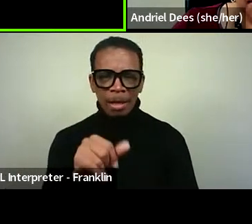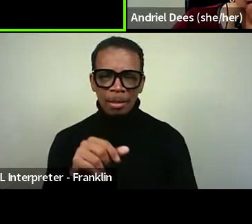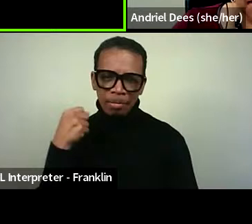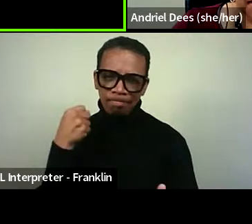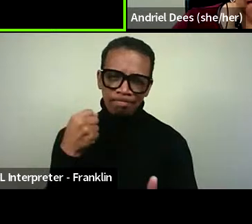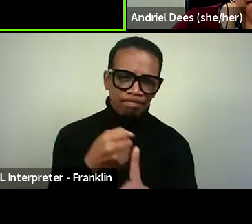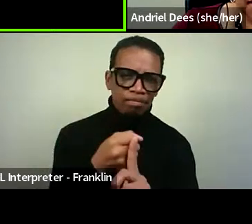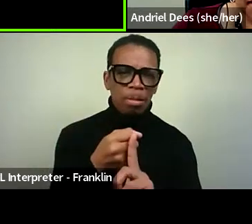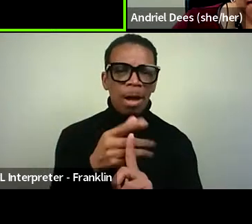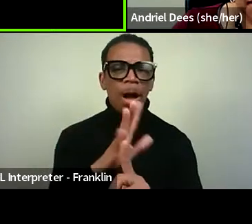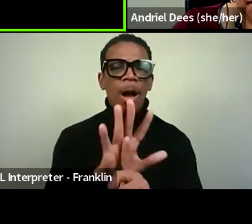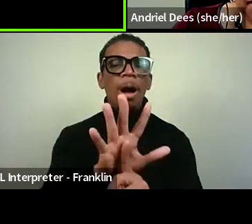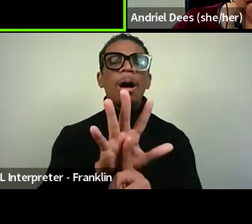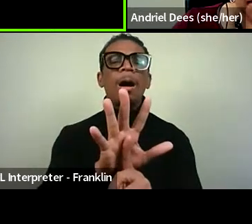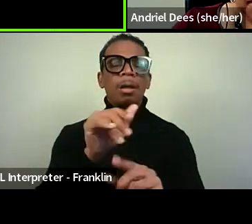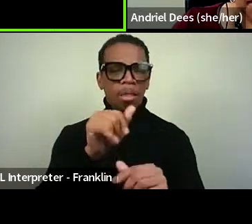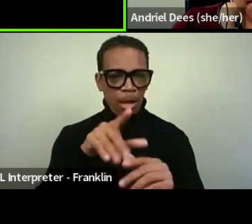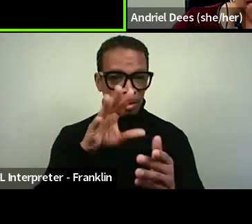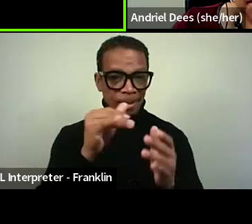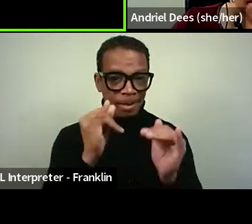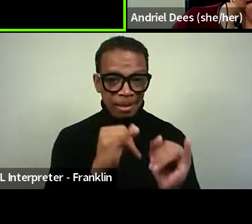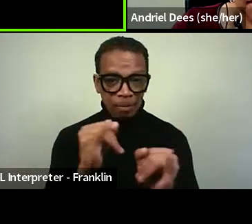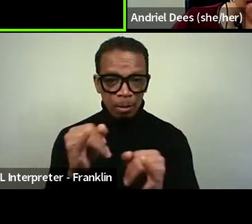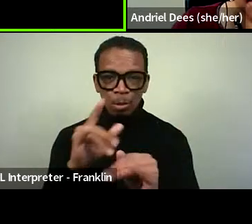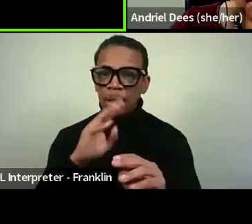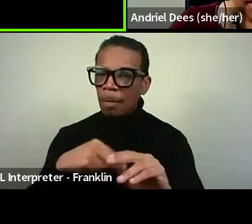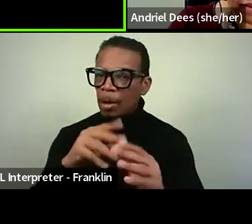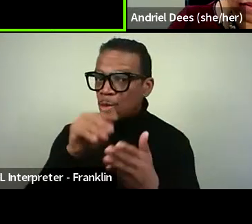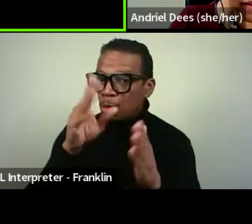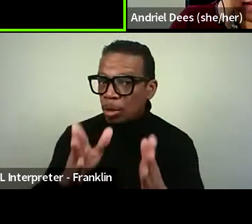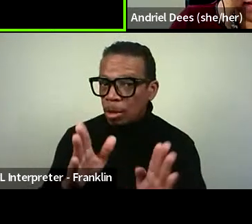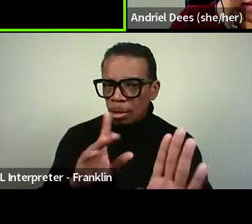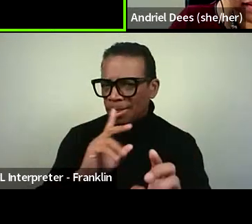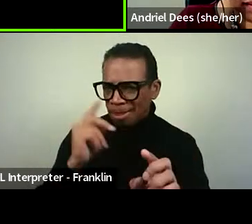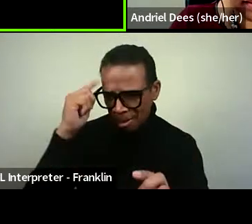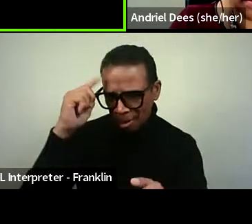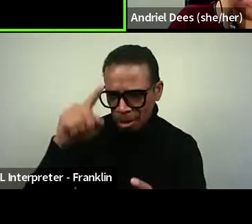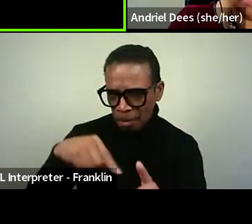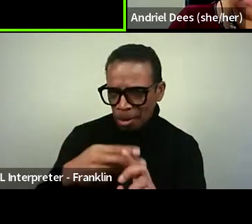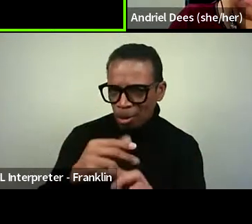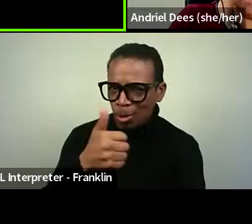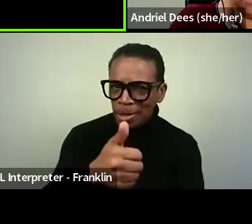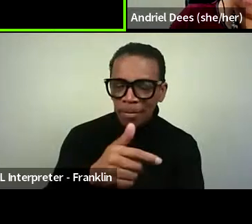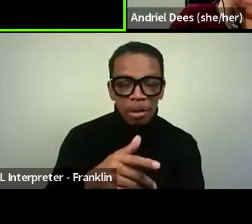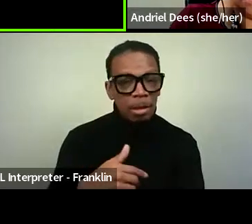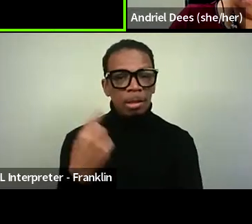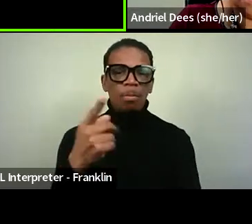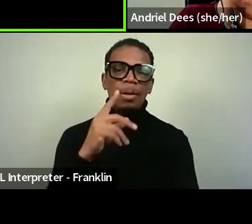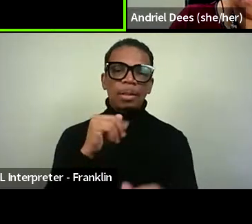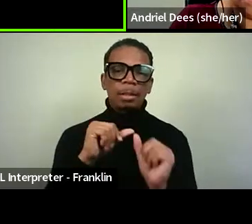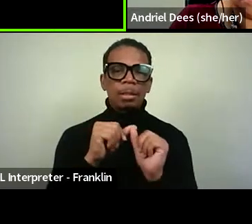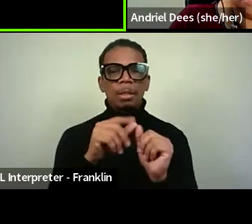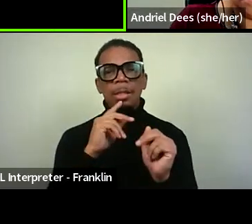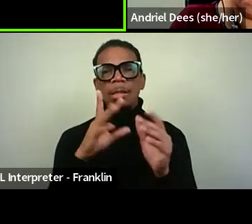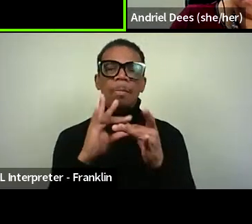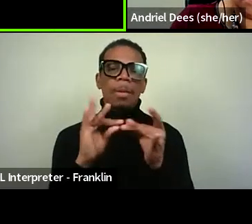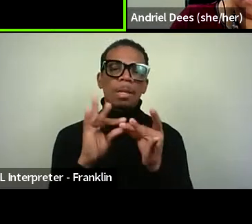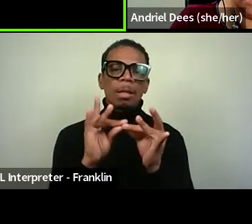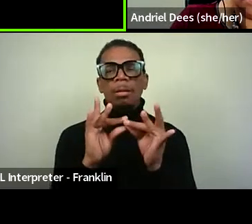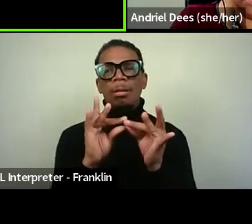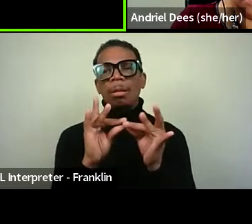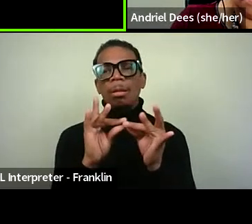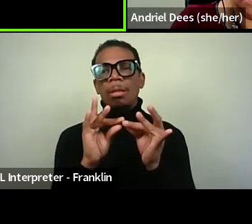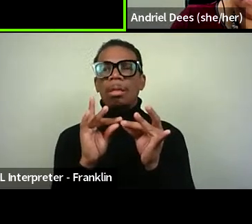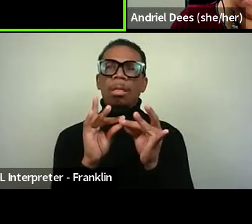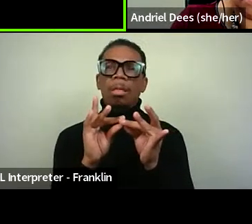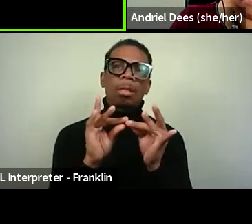on an individual. We're talking about students, but think about this for yourself. If someone keeps telling you through different messages that you can't make it,